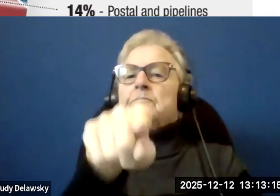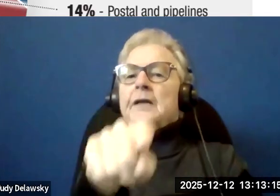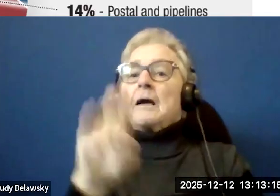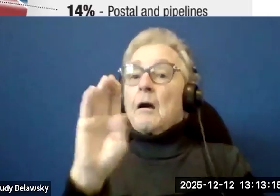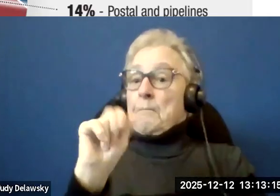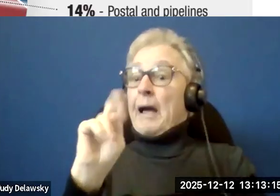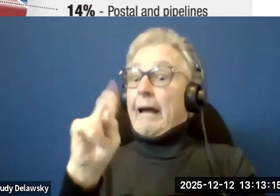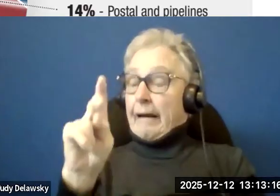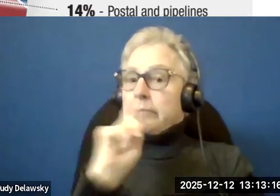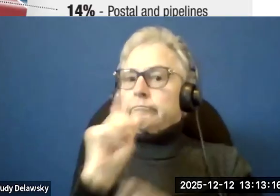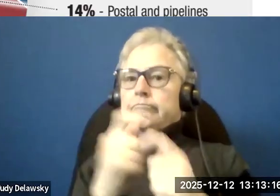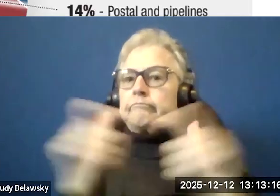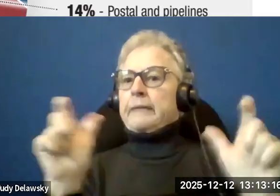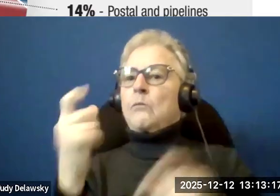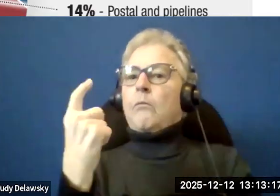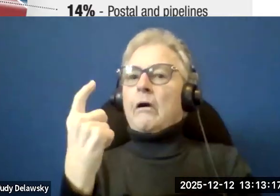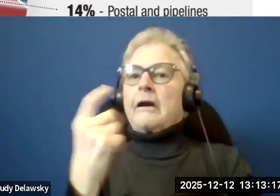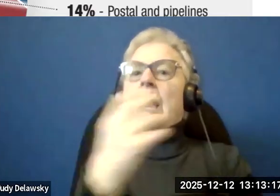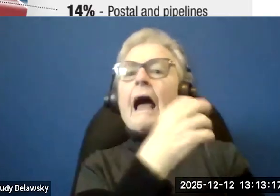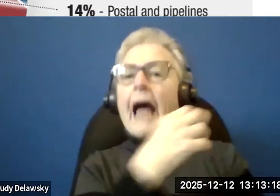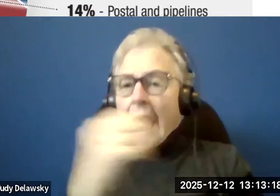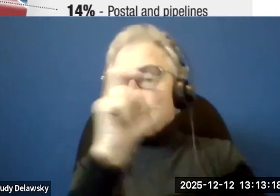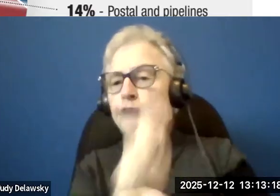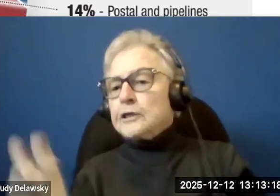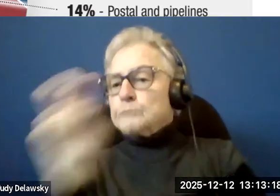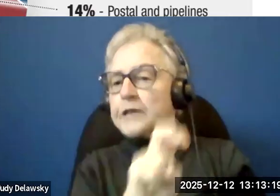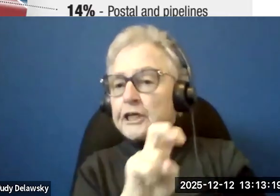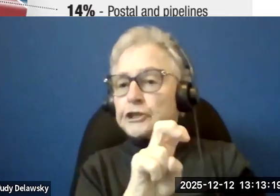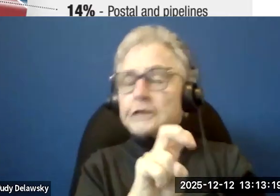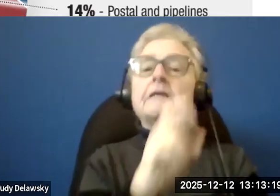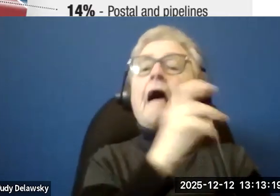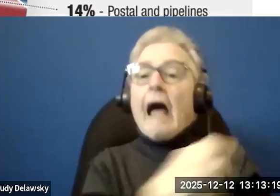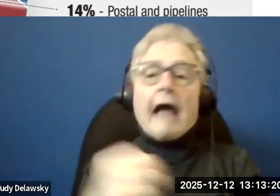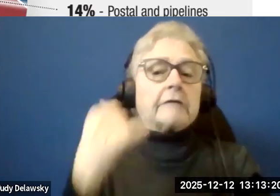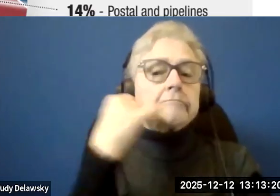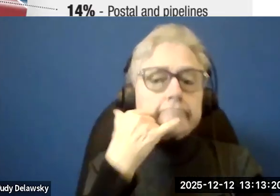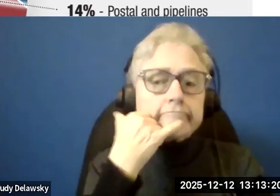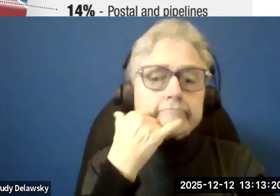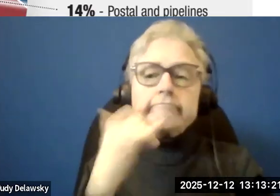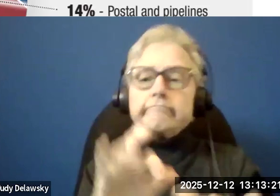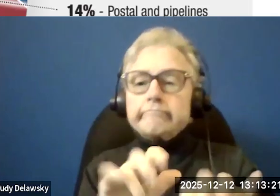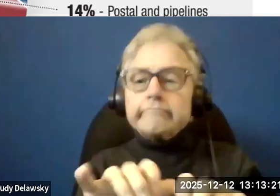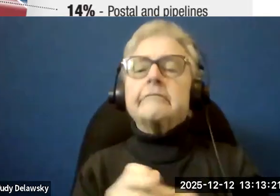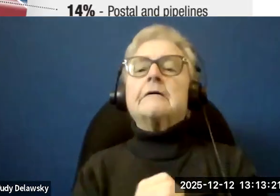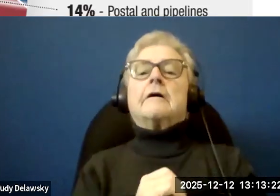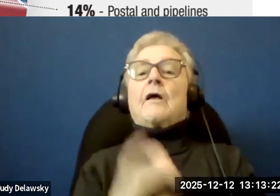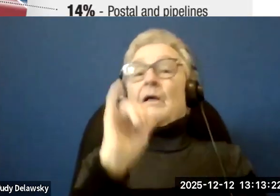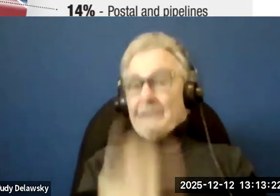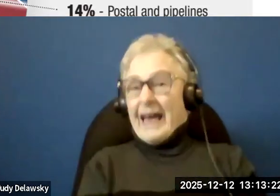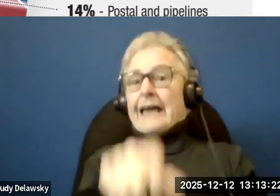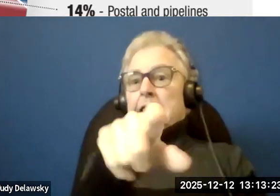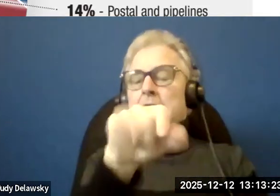there, as well as transportation, telecommunications. And so these are the primary industries that we'll be